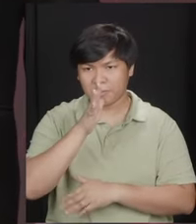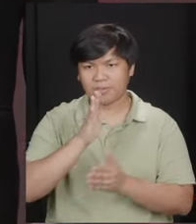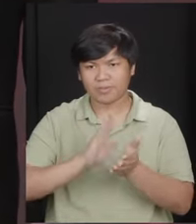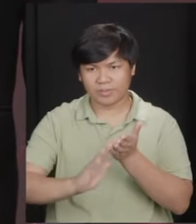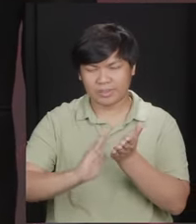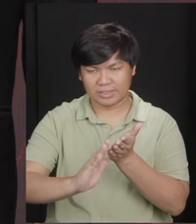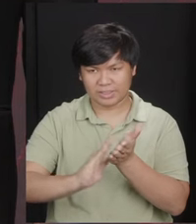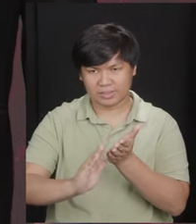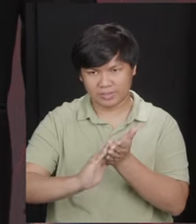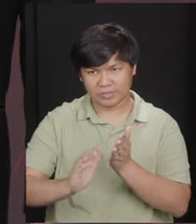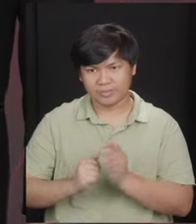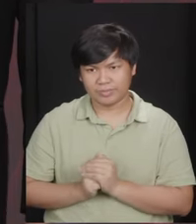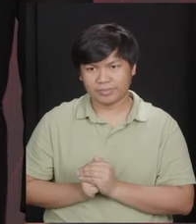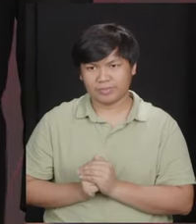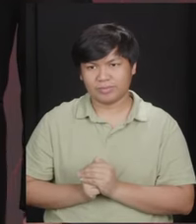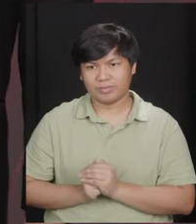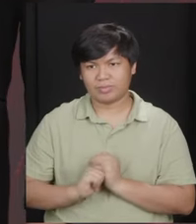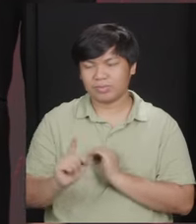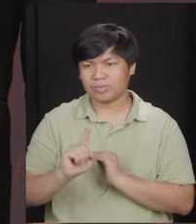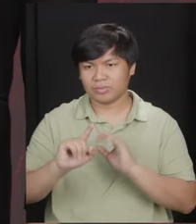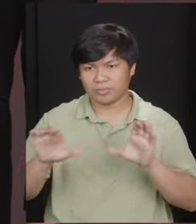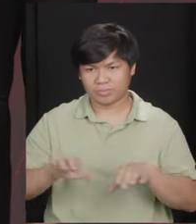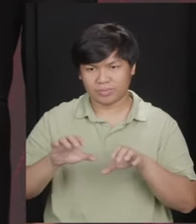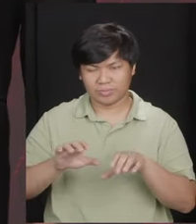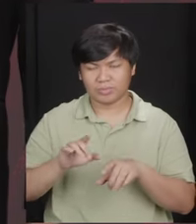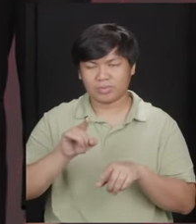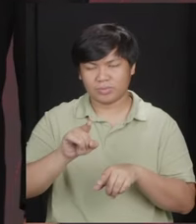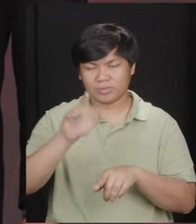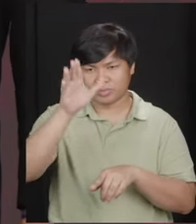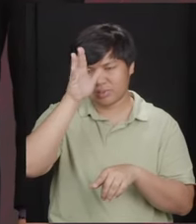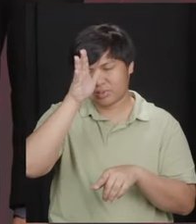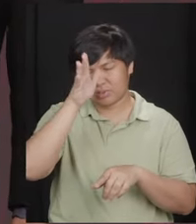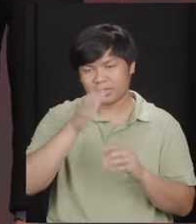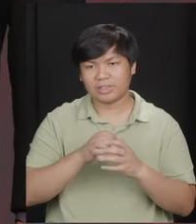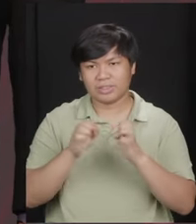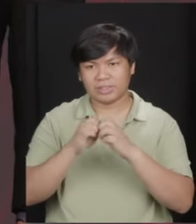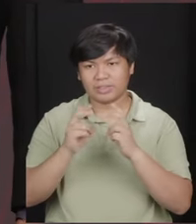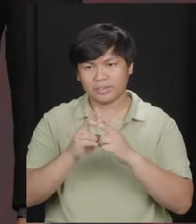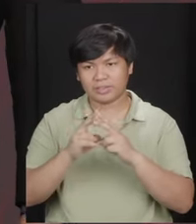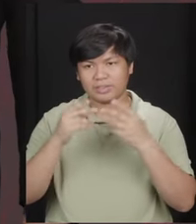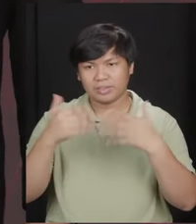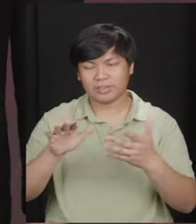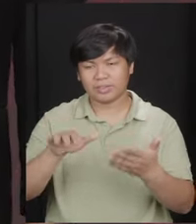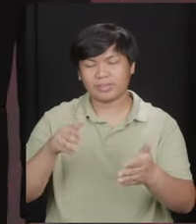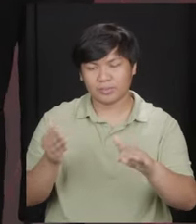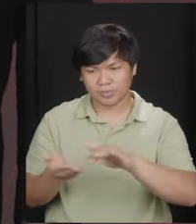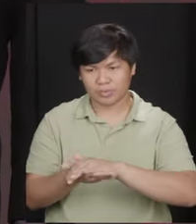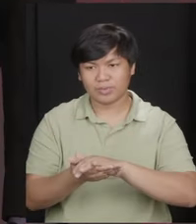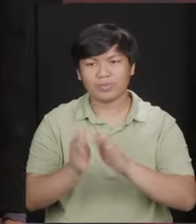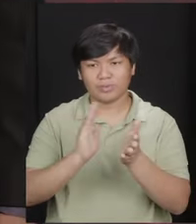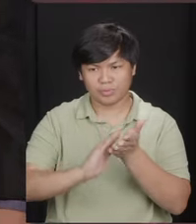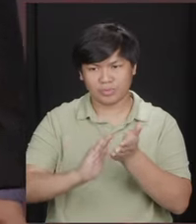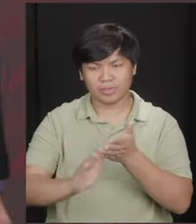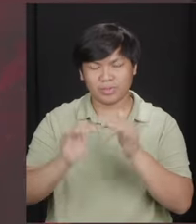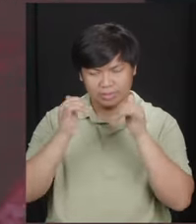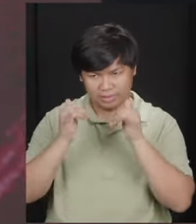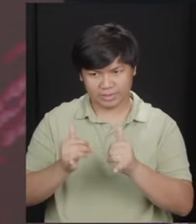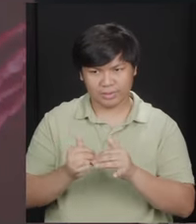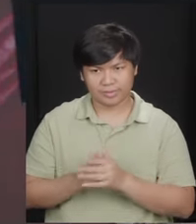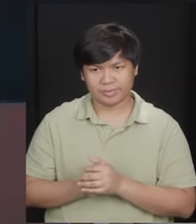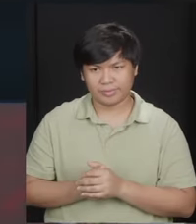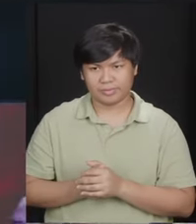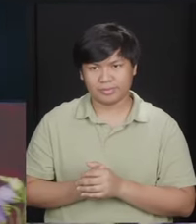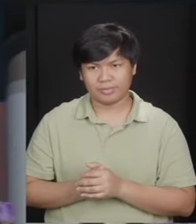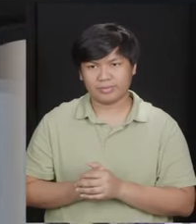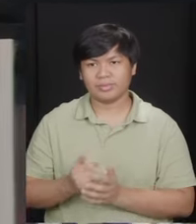her what she's done to your dad. Even if they're already in the grave, forgive her.